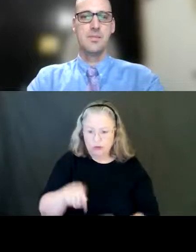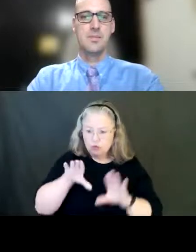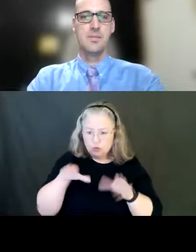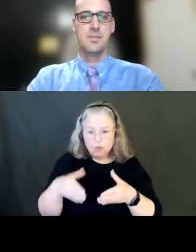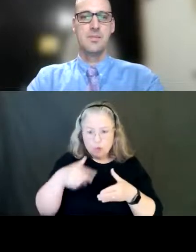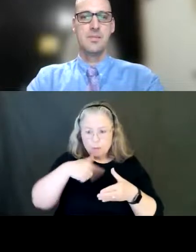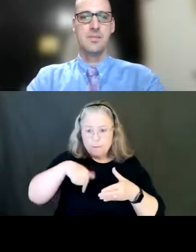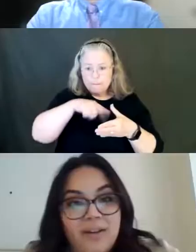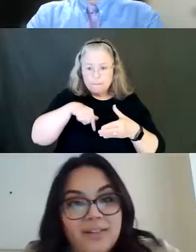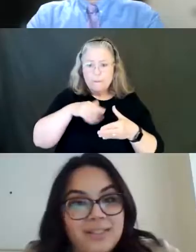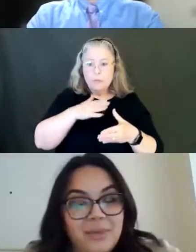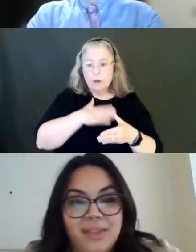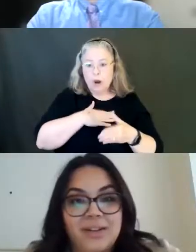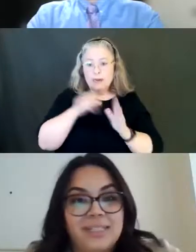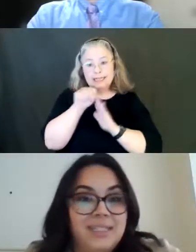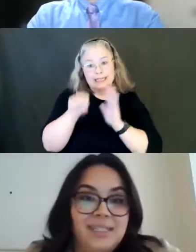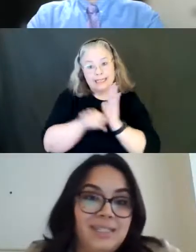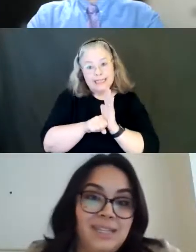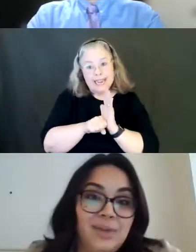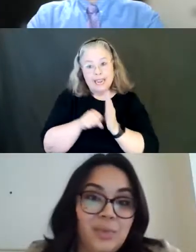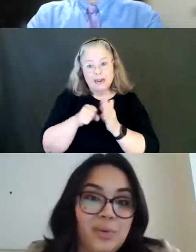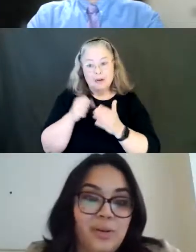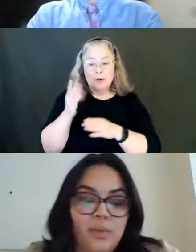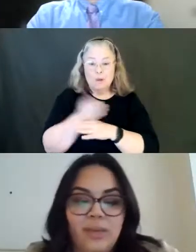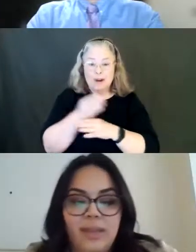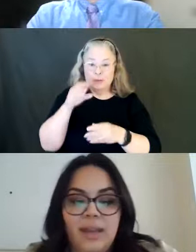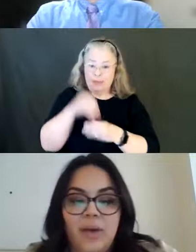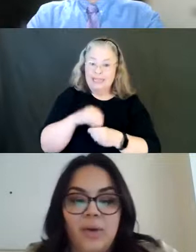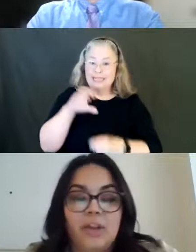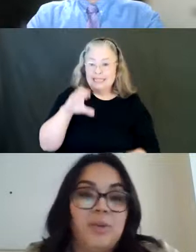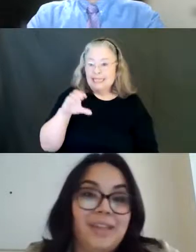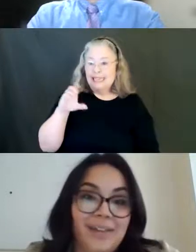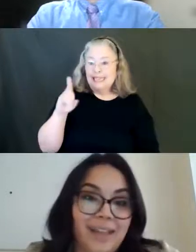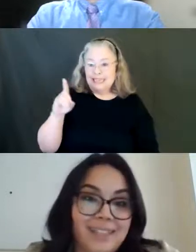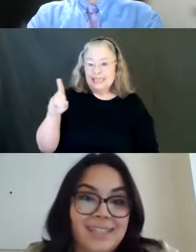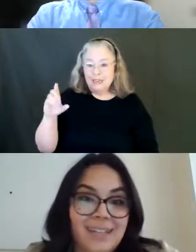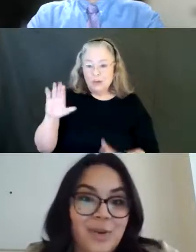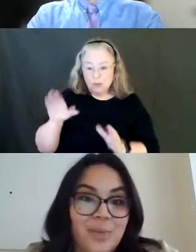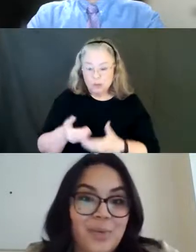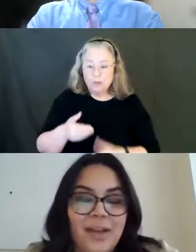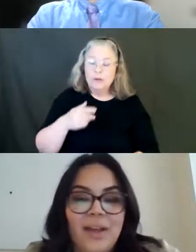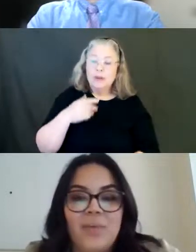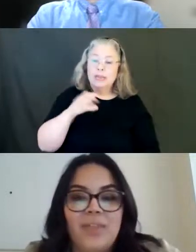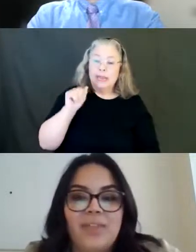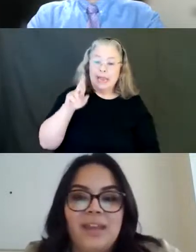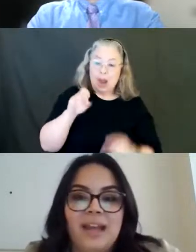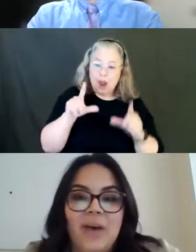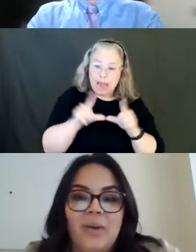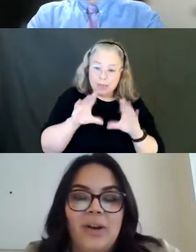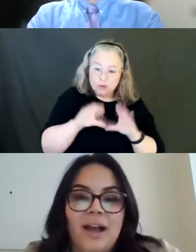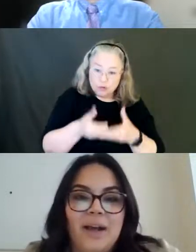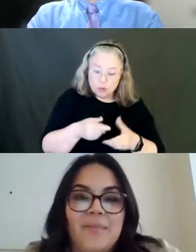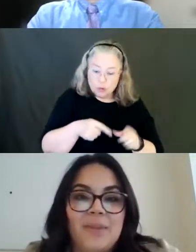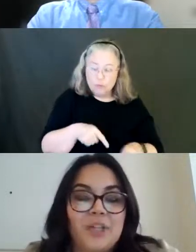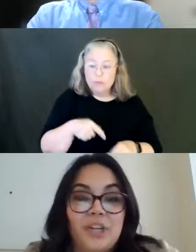to our state partners within our CCDD group, within our community care licensing group, within